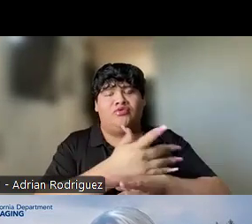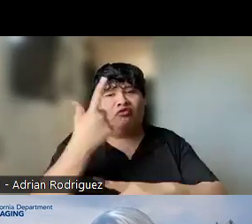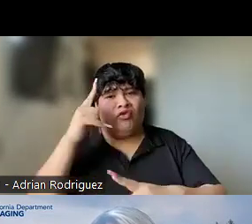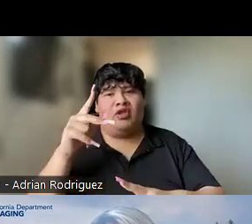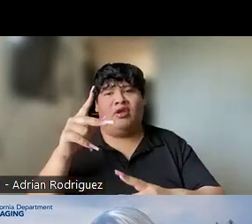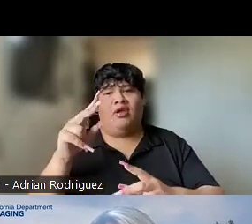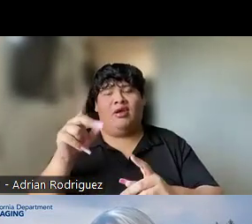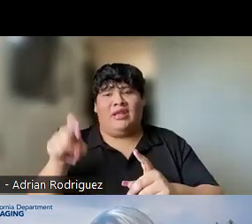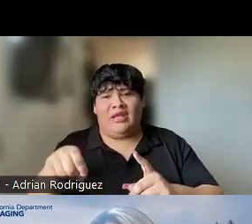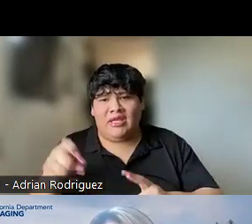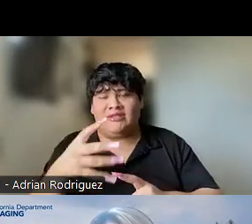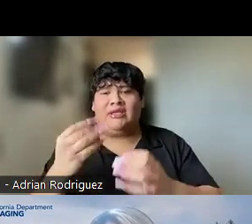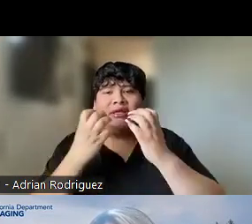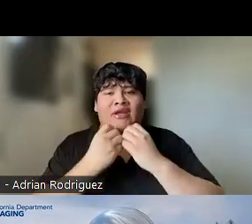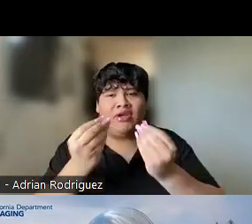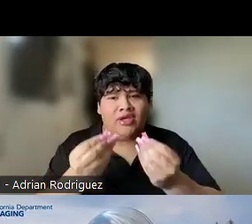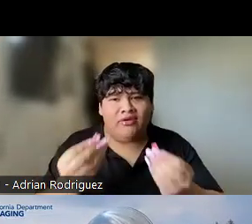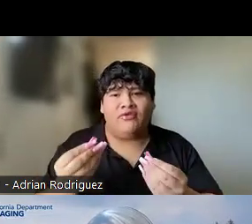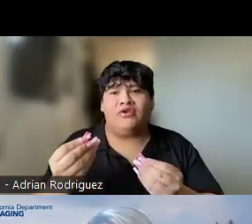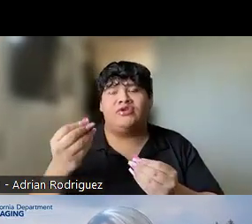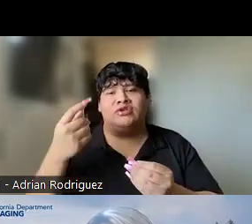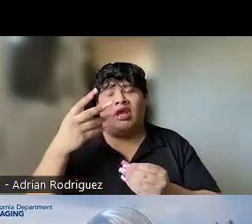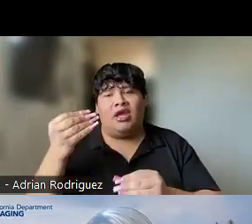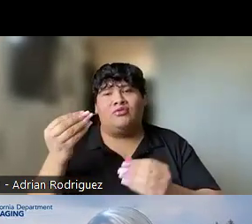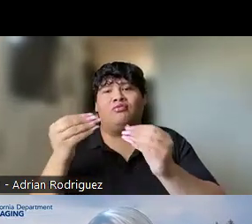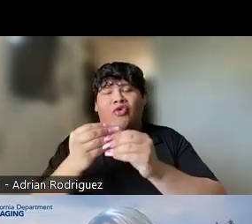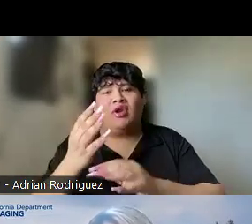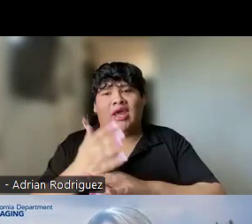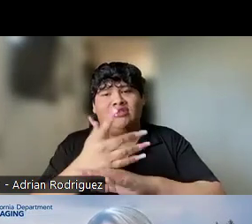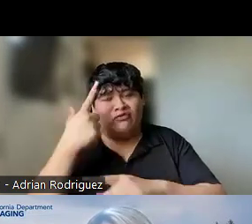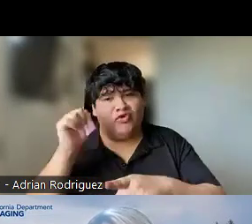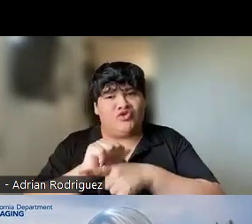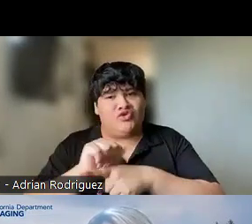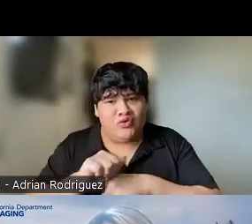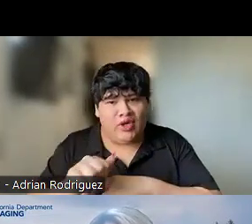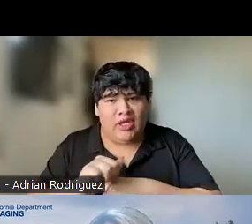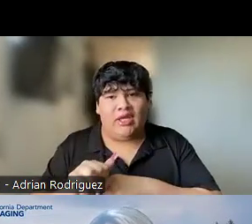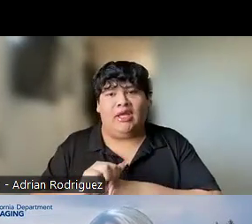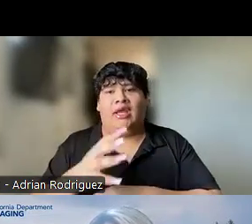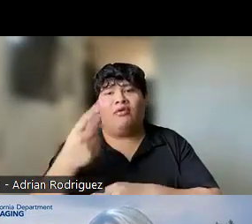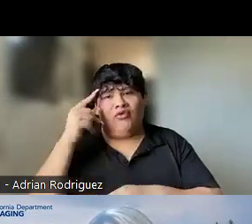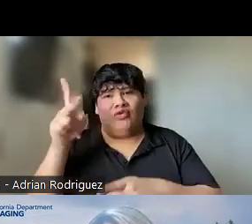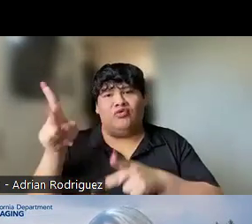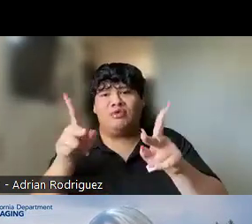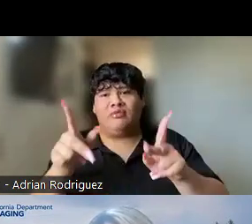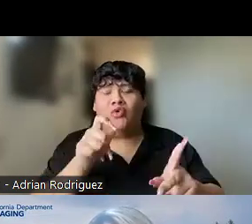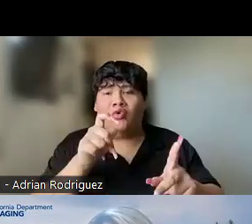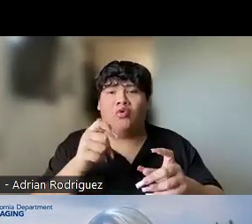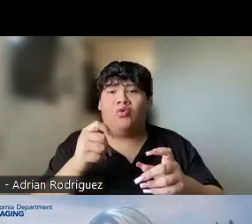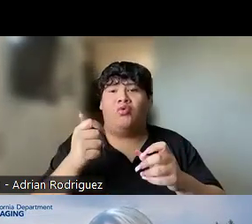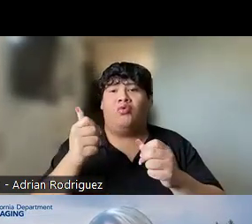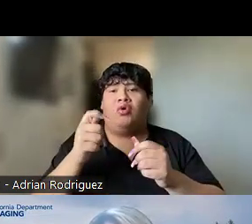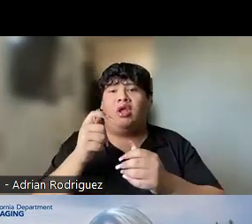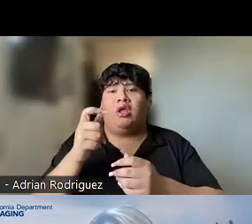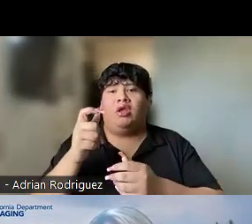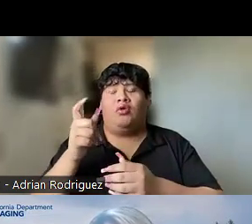and needs of caregivers and increase access to caregiver training, including those caring for individuals with intellectual